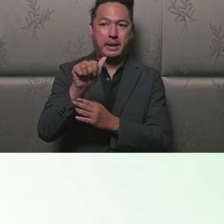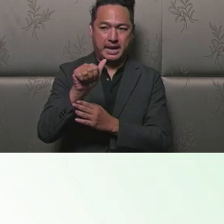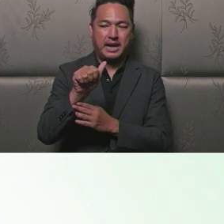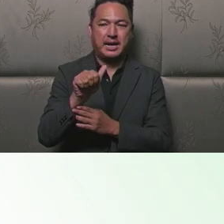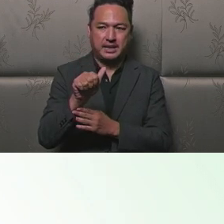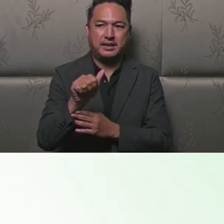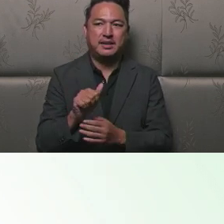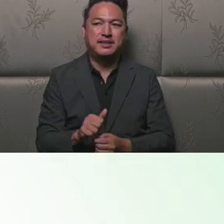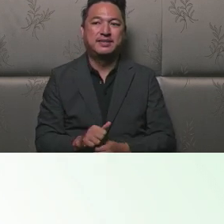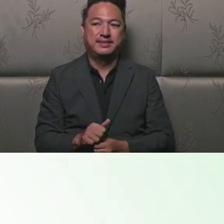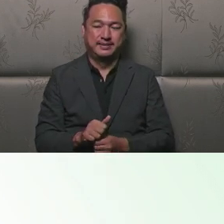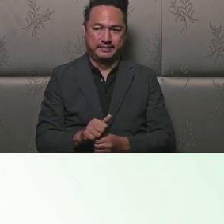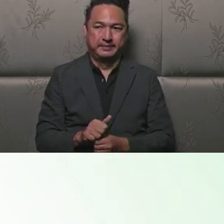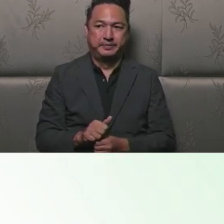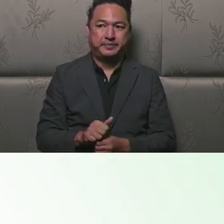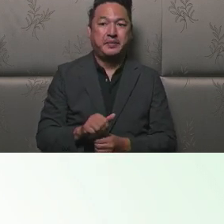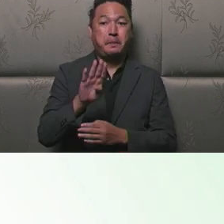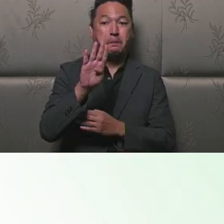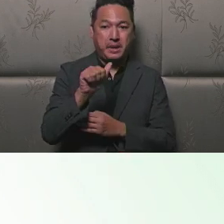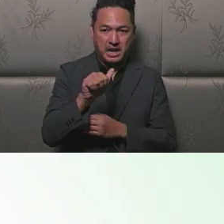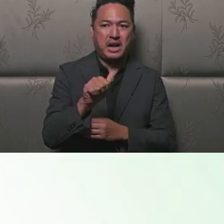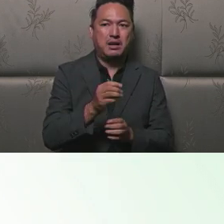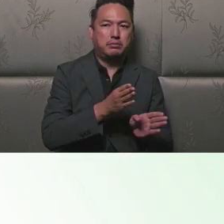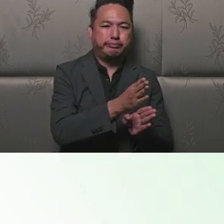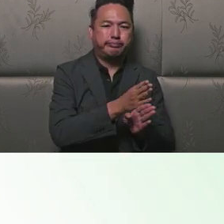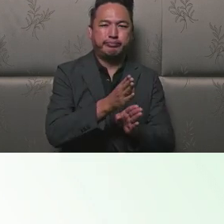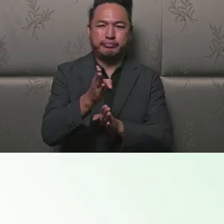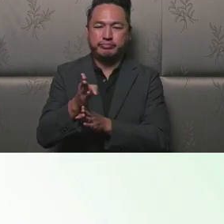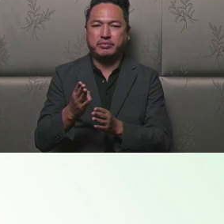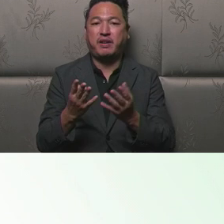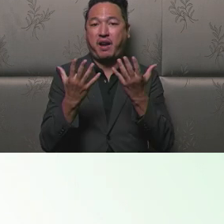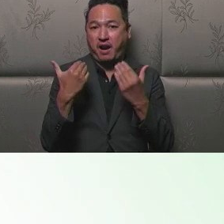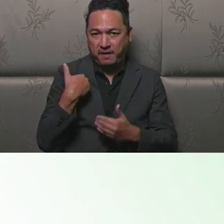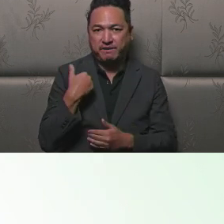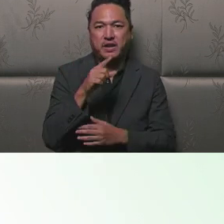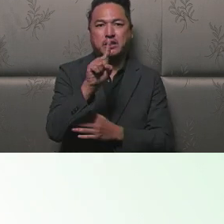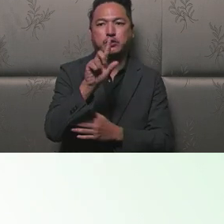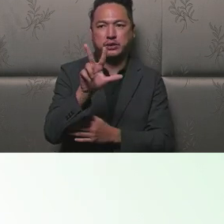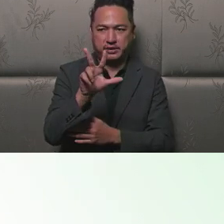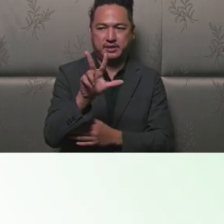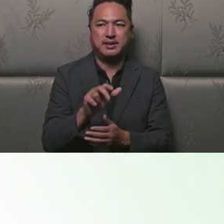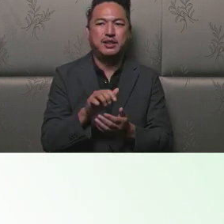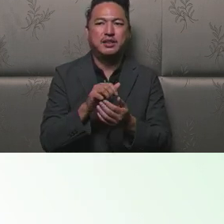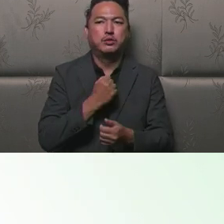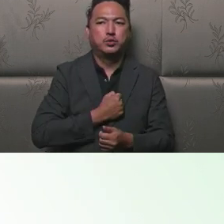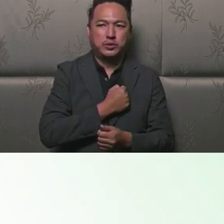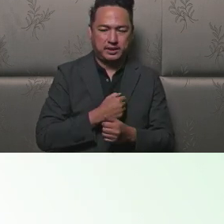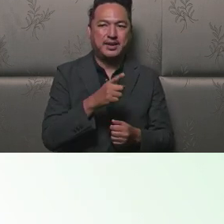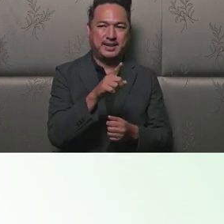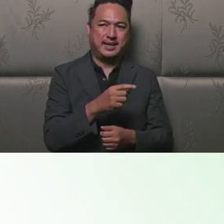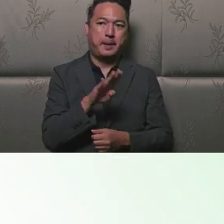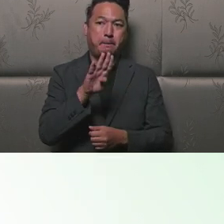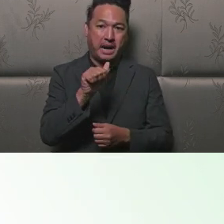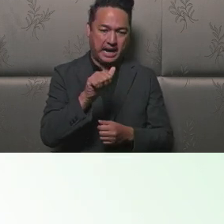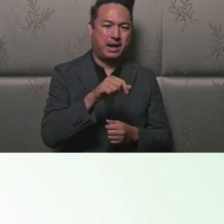bachelor's degree programs. And most of the degrees, the categories are